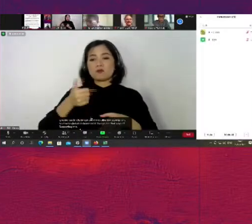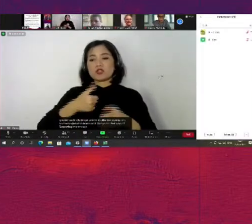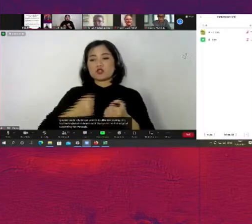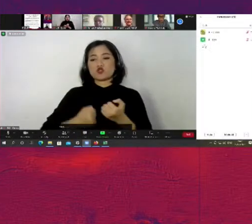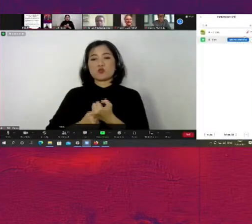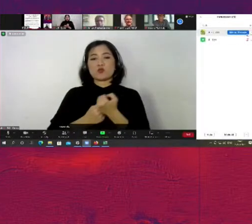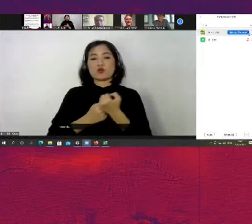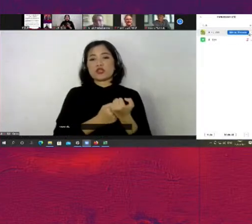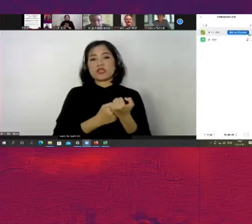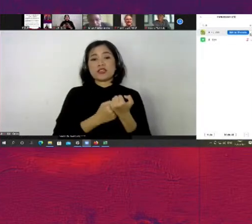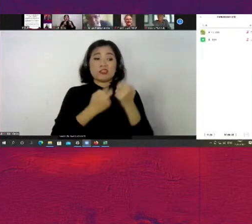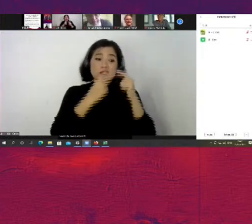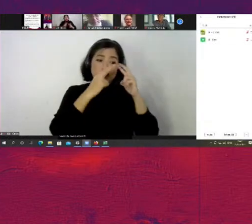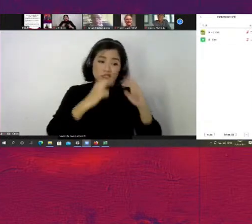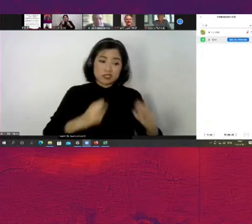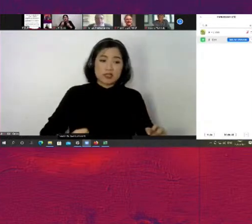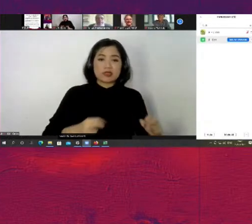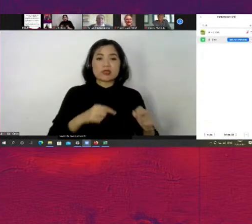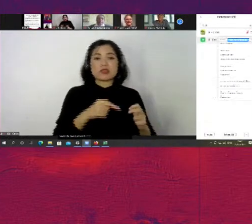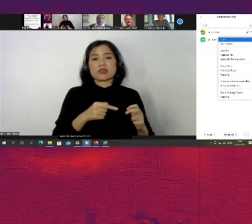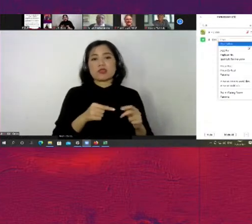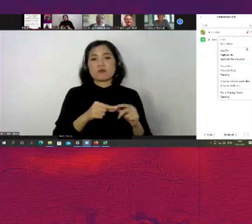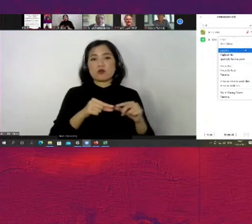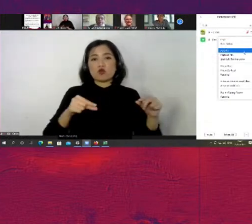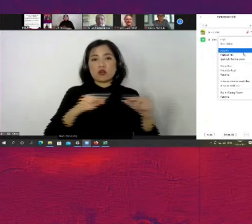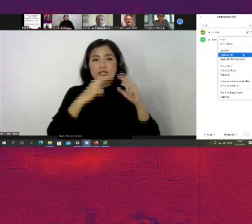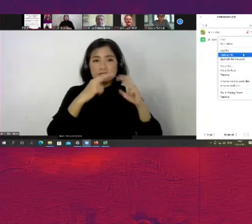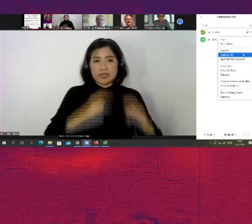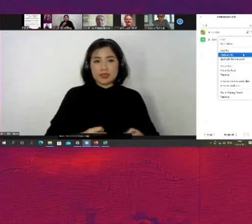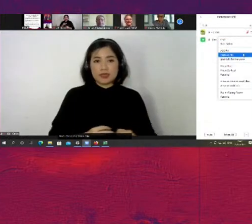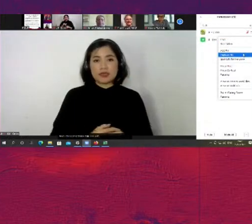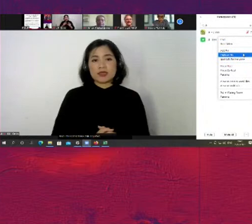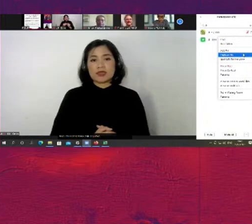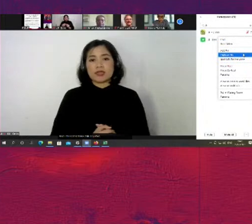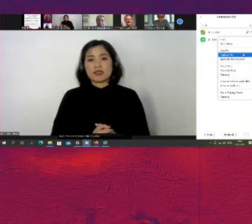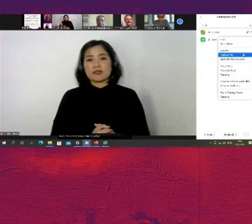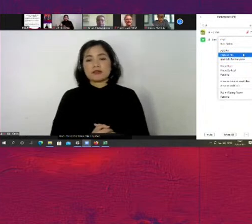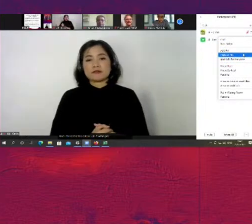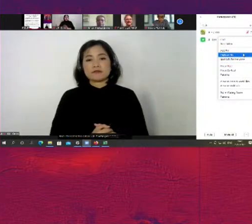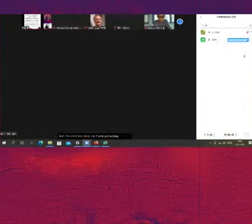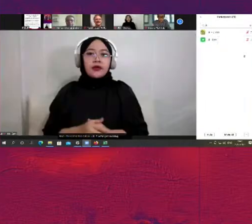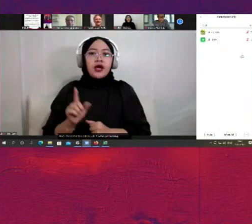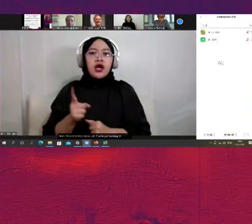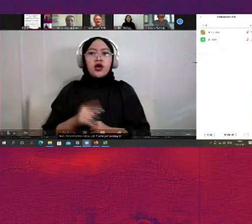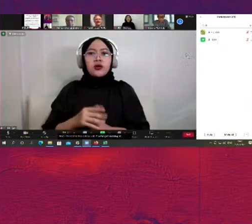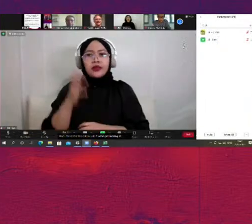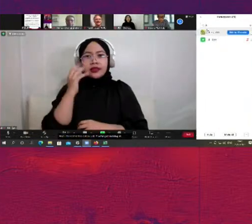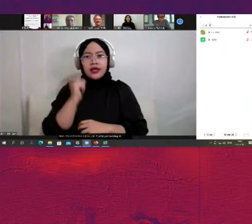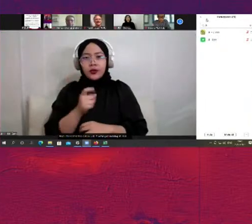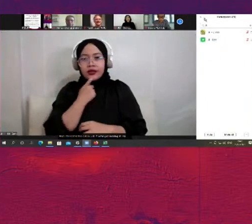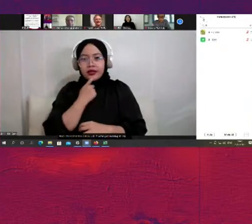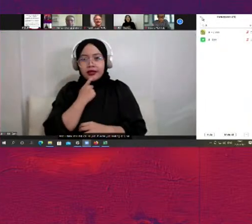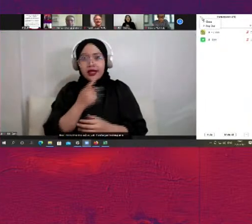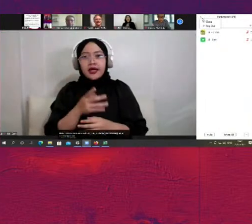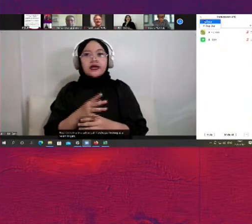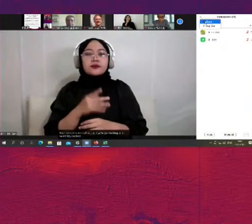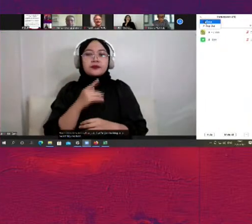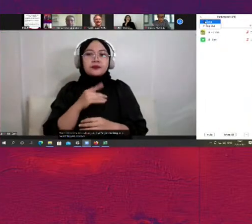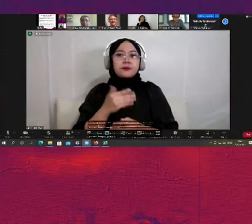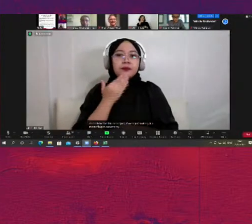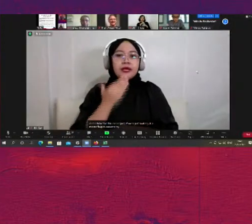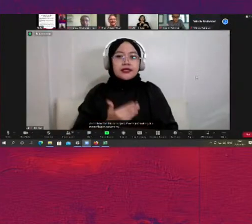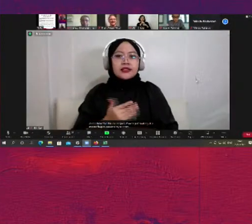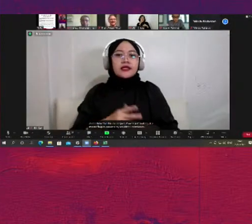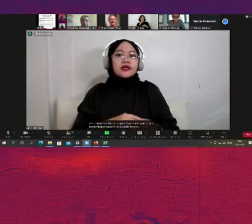through research and measurement. And I think these calls are justified. If we're just looking at recent figures